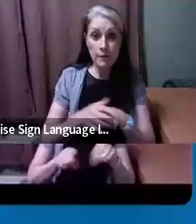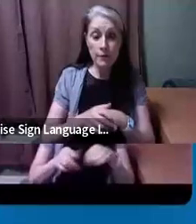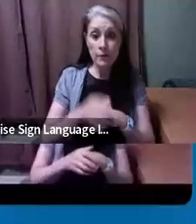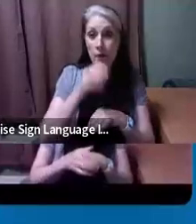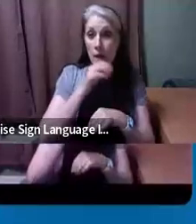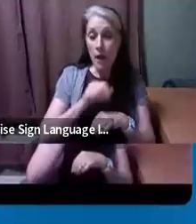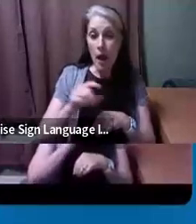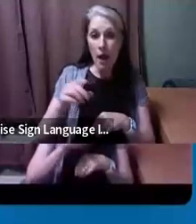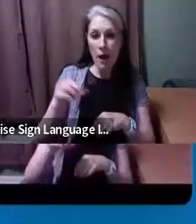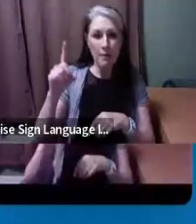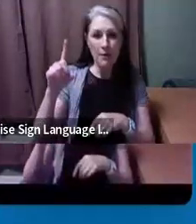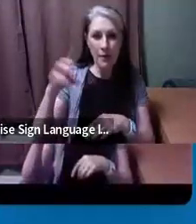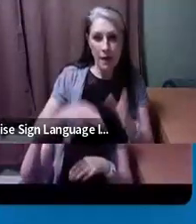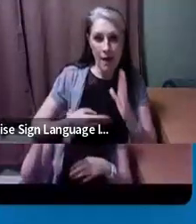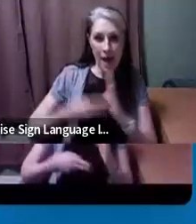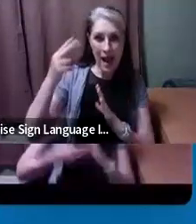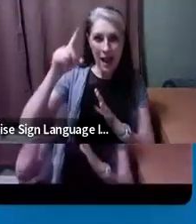5'6",